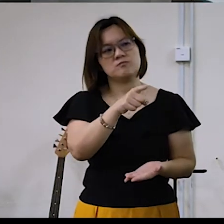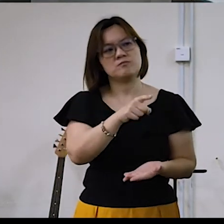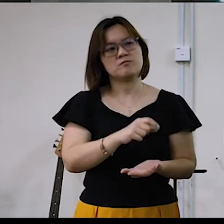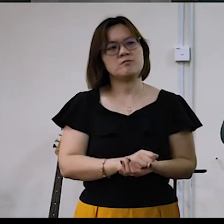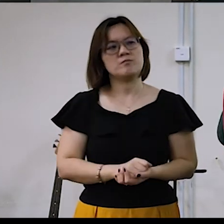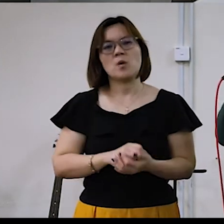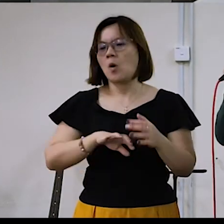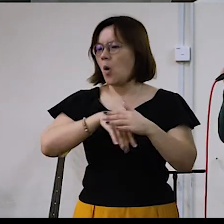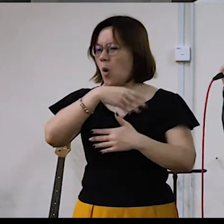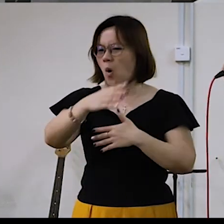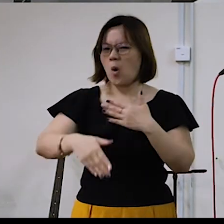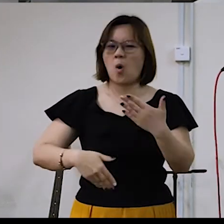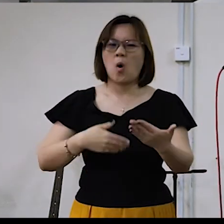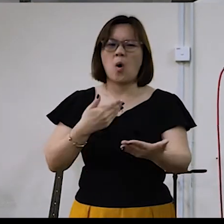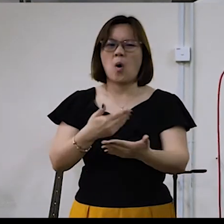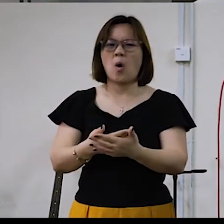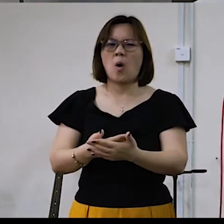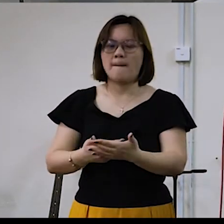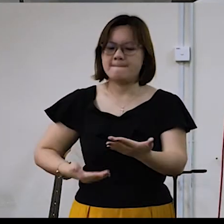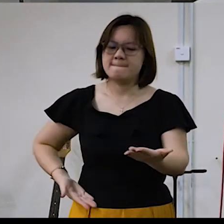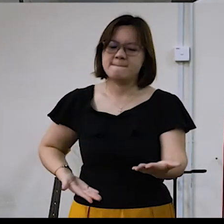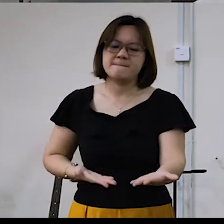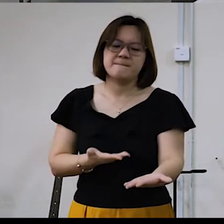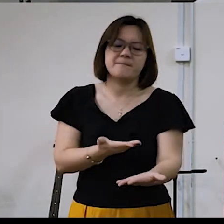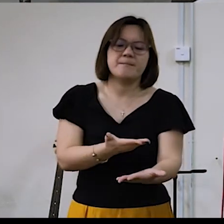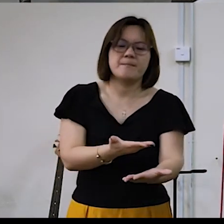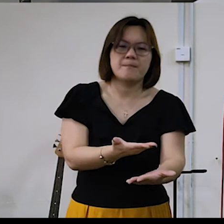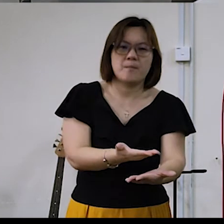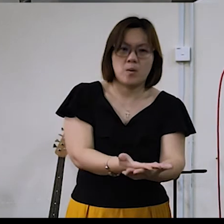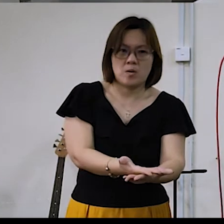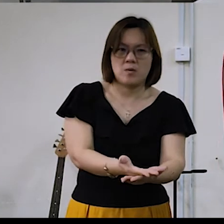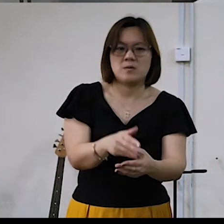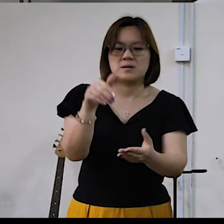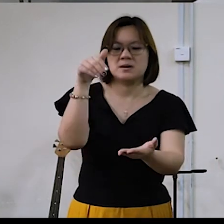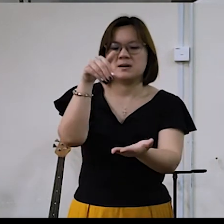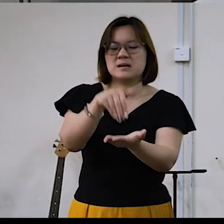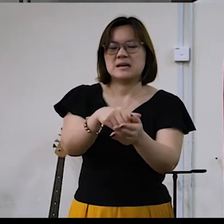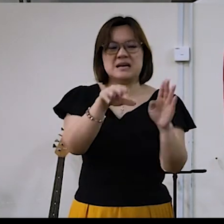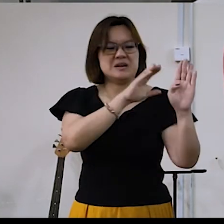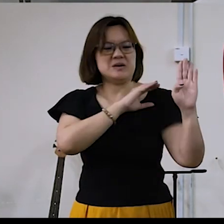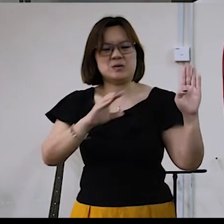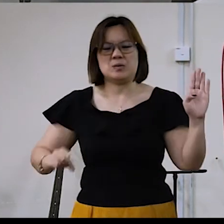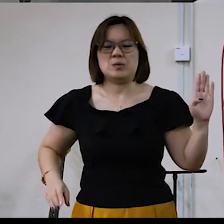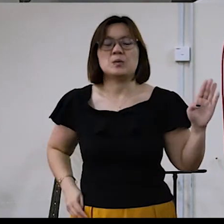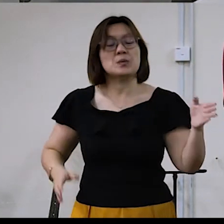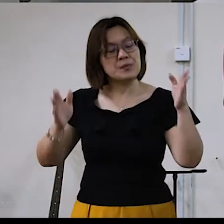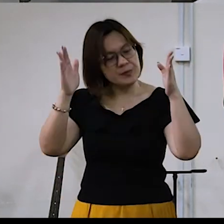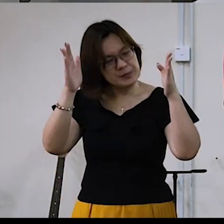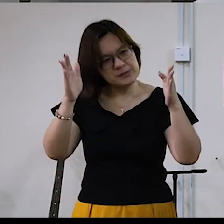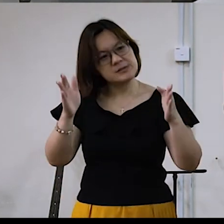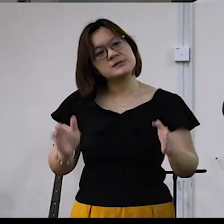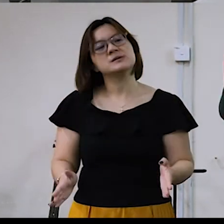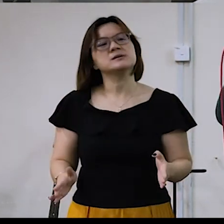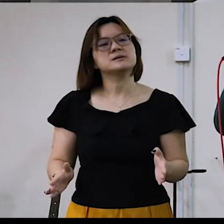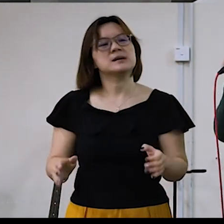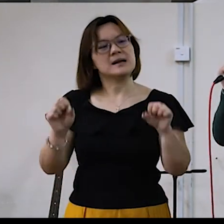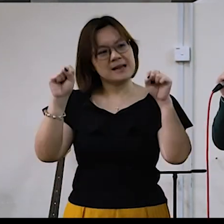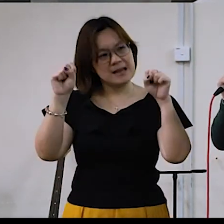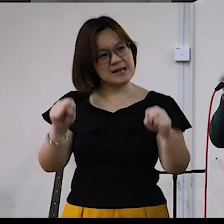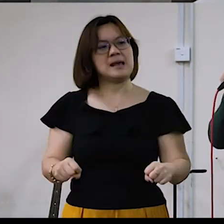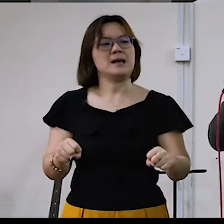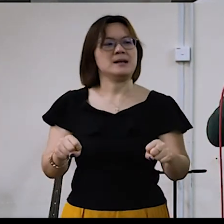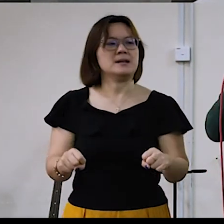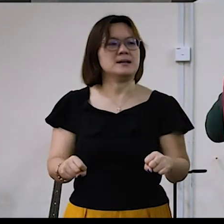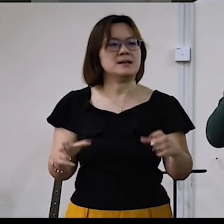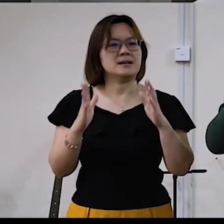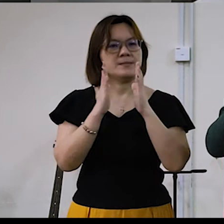can. You don't have to climb Mount Everest or Mount Kota Kinabalu, then, oh, I must climb the mountain, then I can pick in the Holy Spirit. No, every